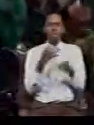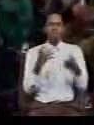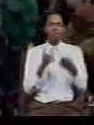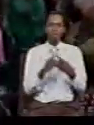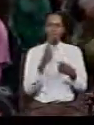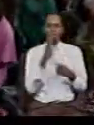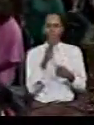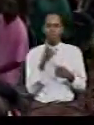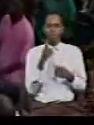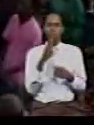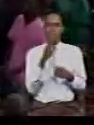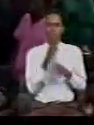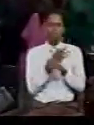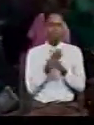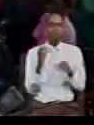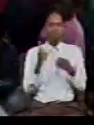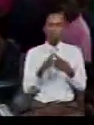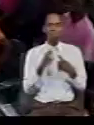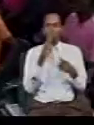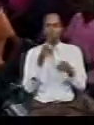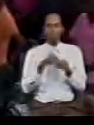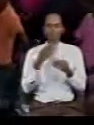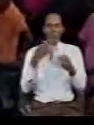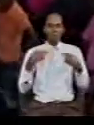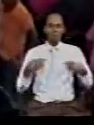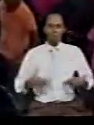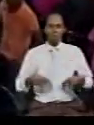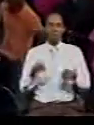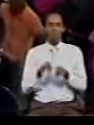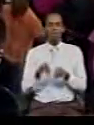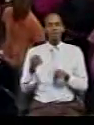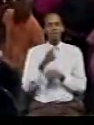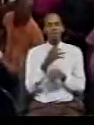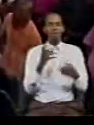be as healthy as you want to be. You're free.